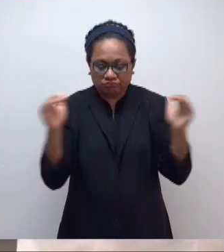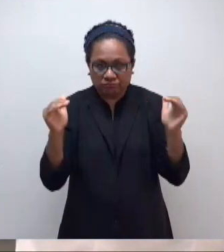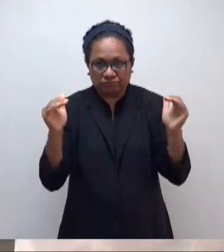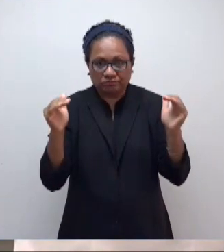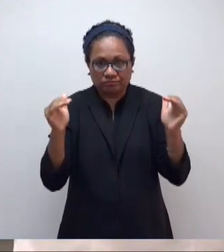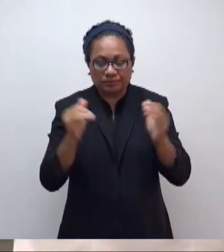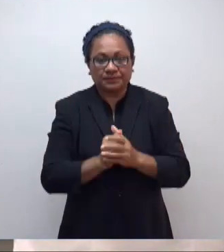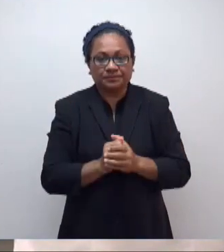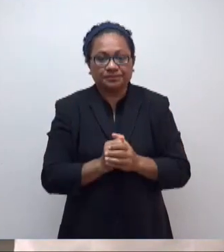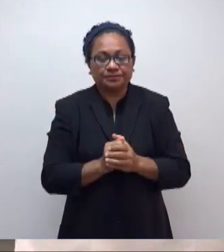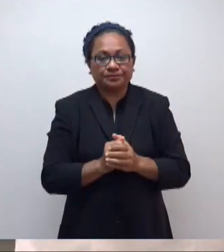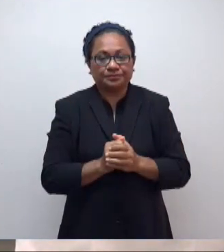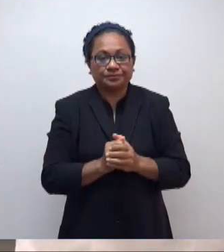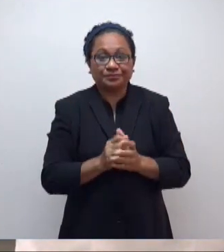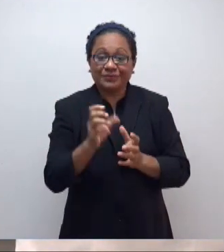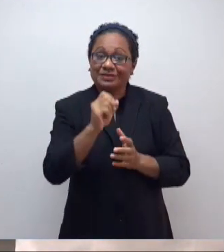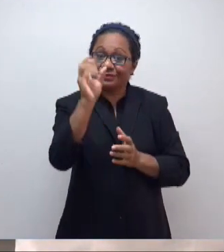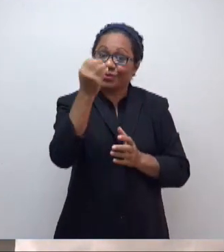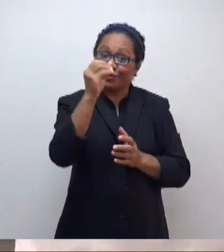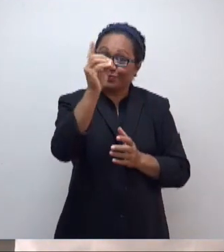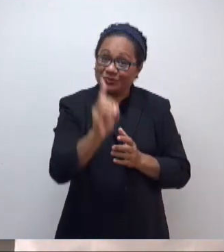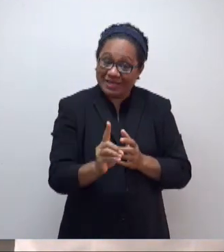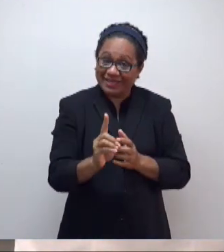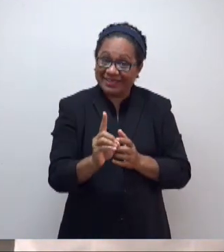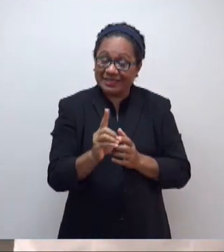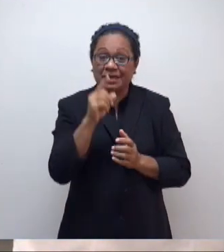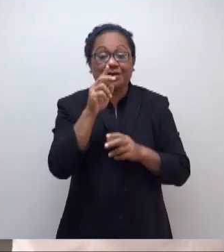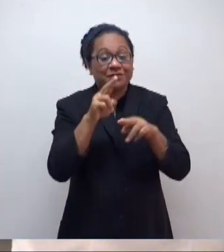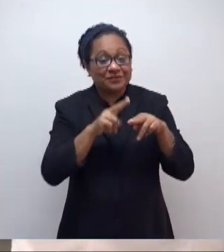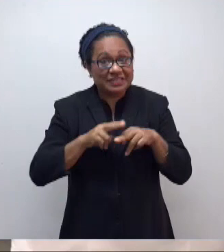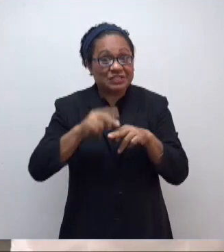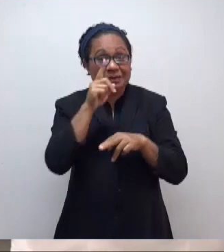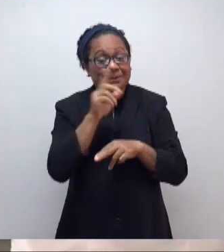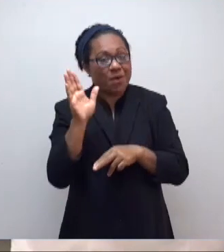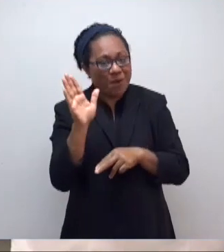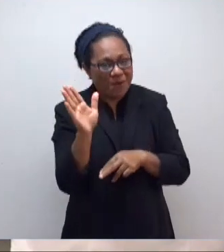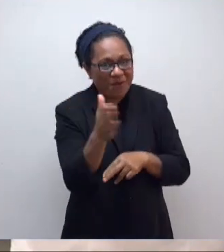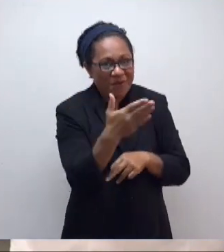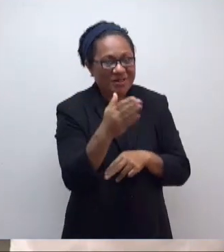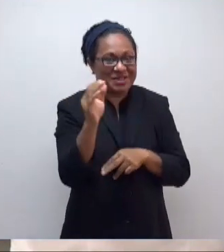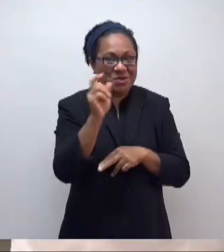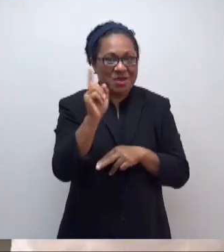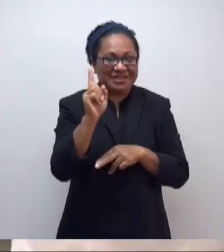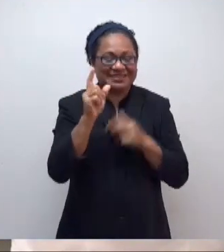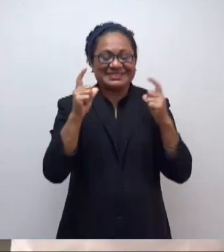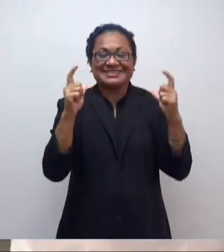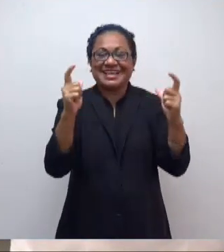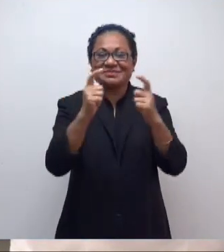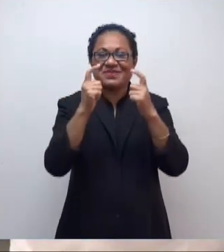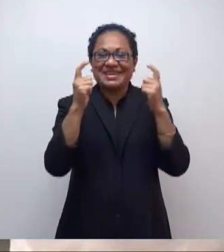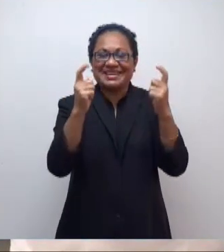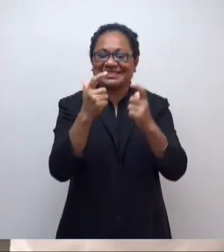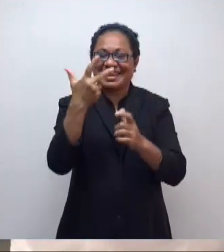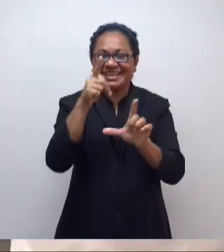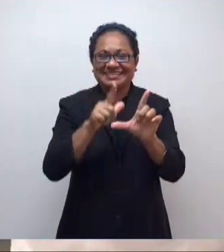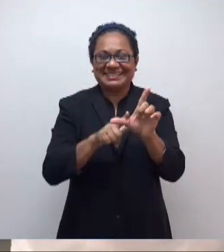Today, as common, equal, and patriotic Fijians, we proudly mark its anniversary.